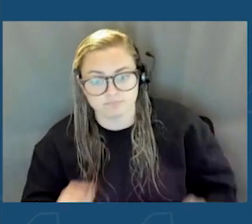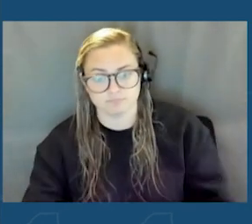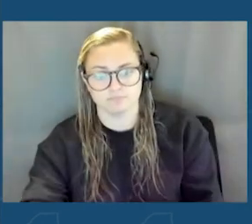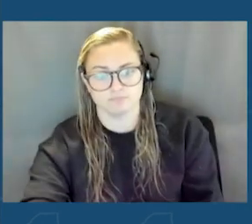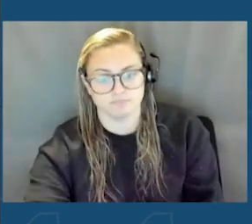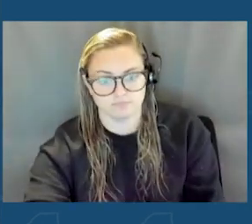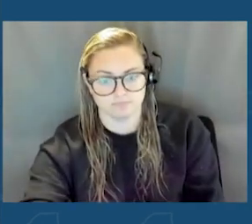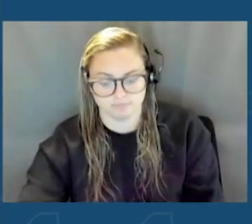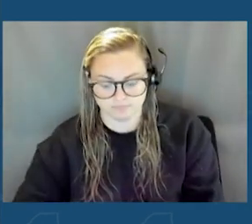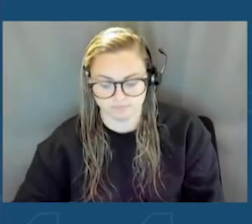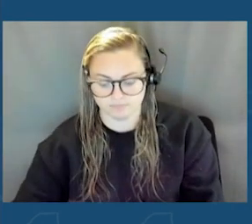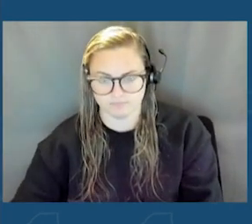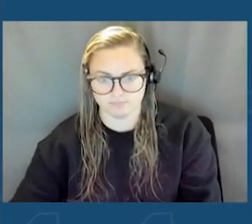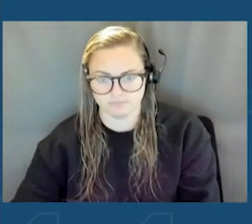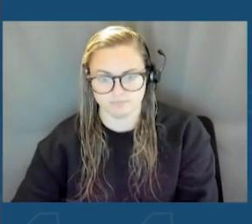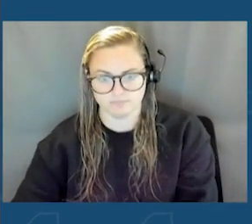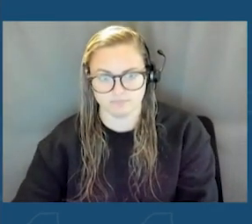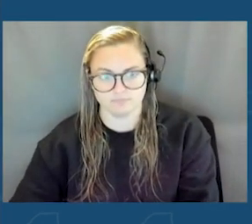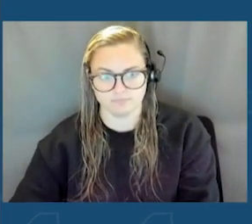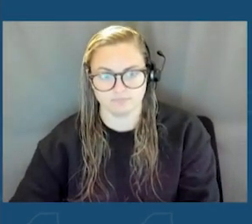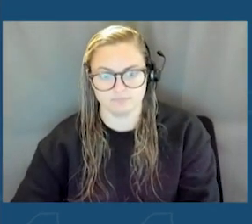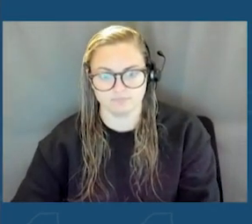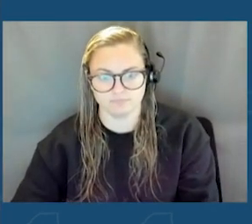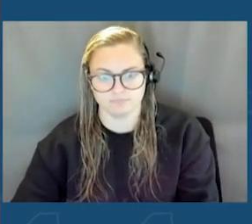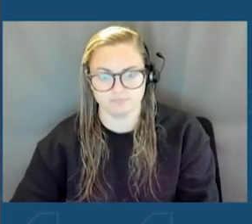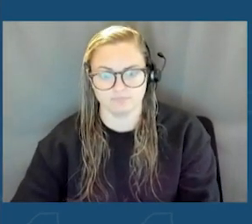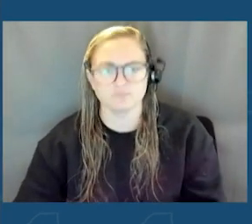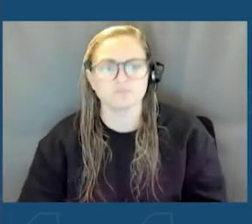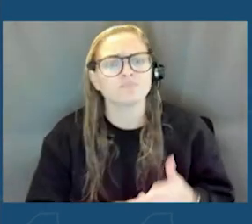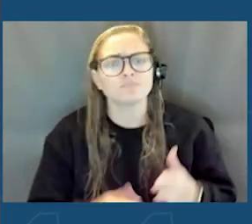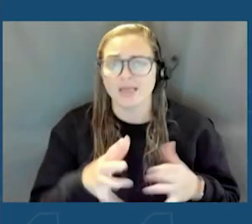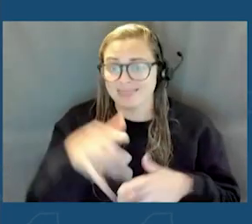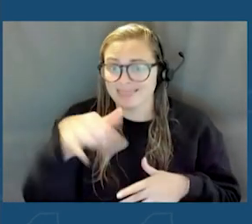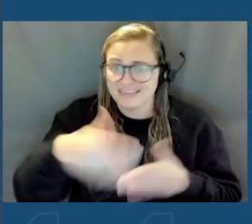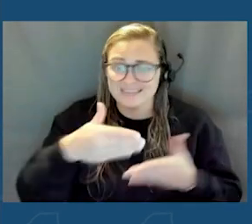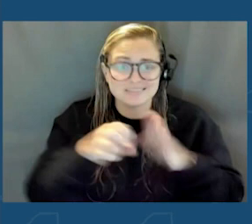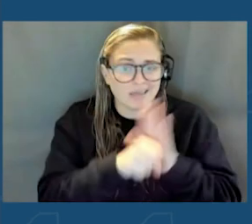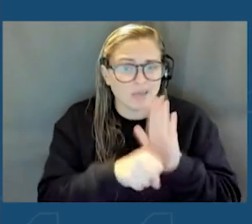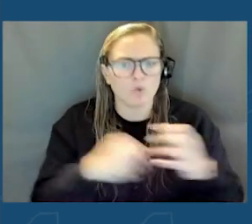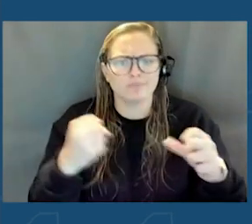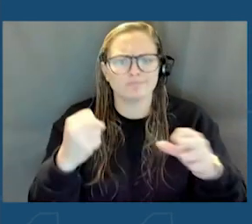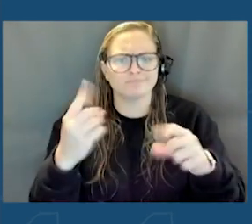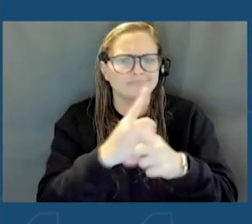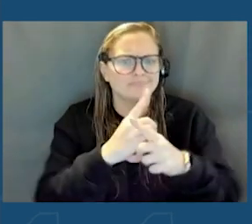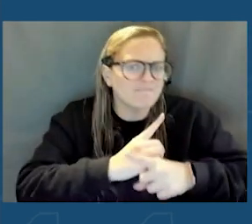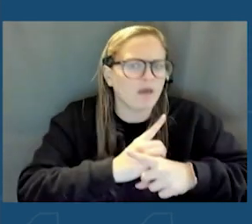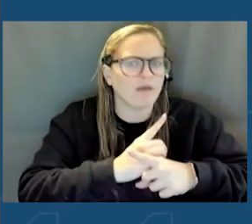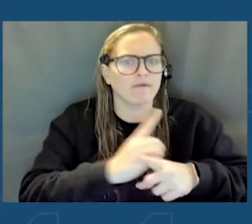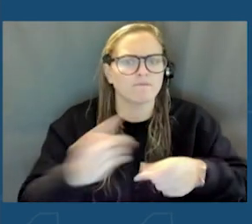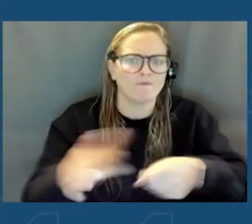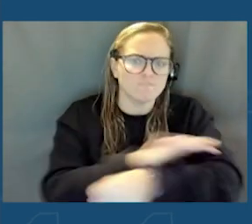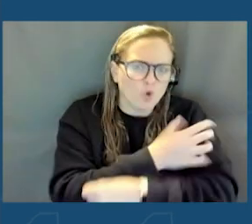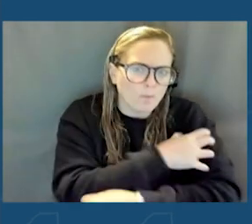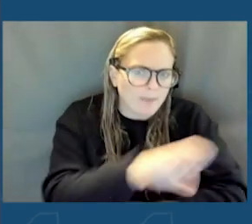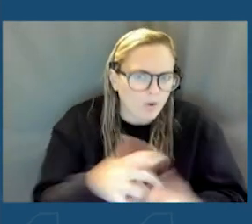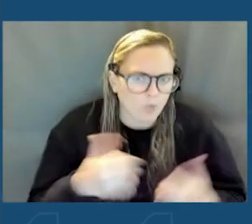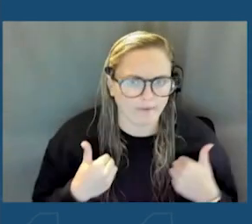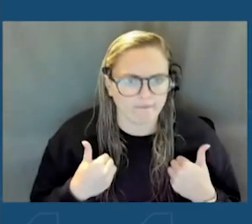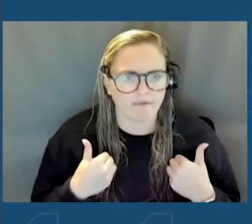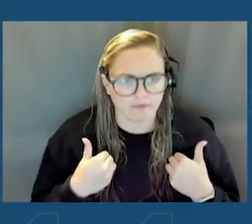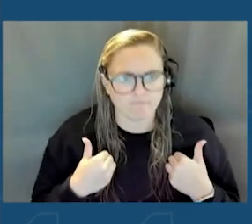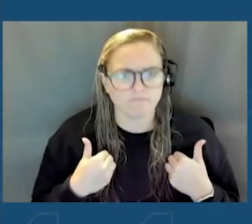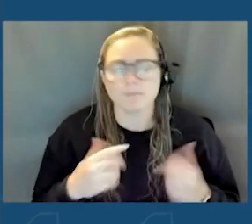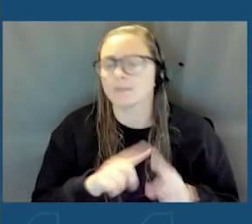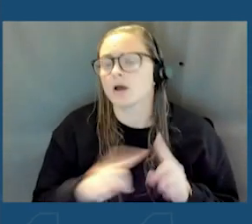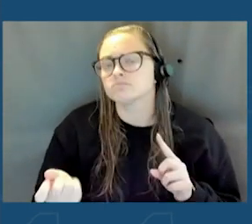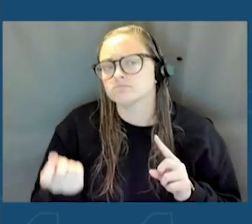And it's a right that this state will defend with the full power invested within our state government. But I also